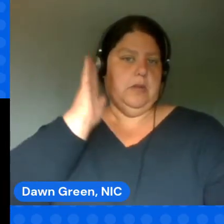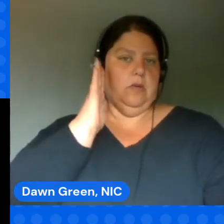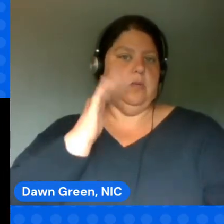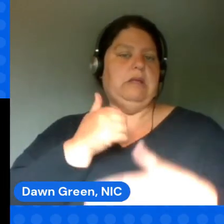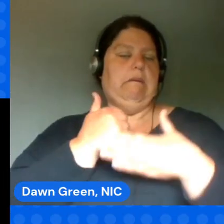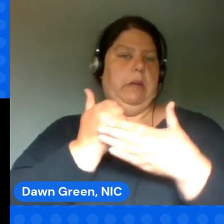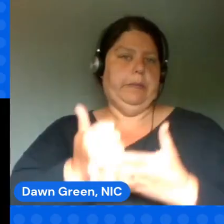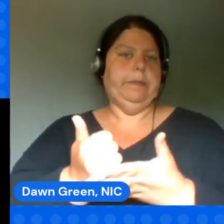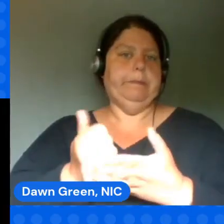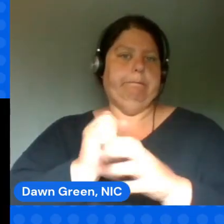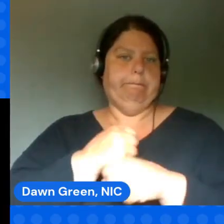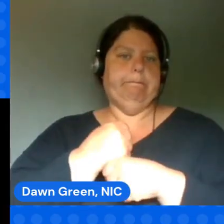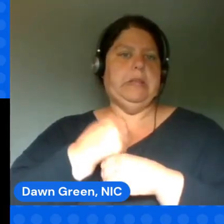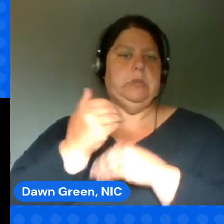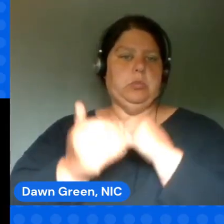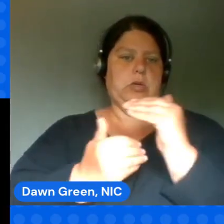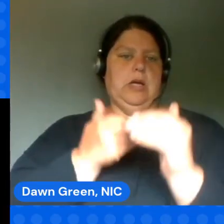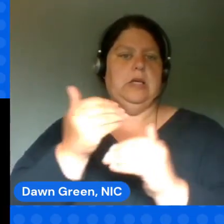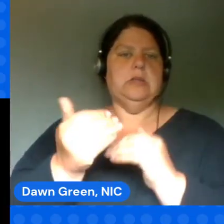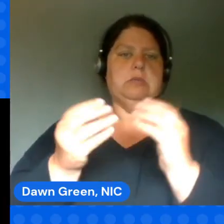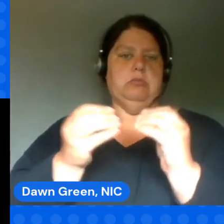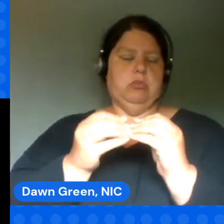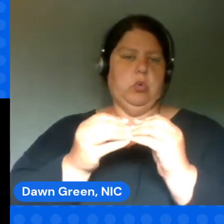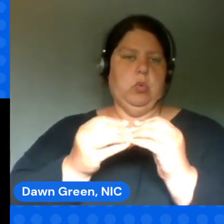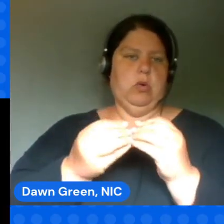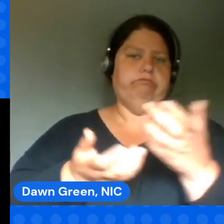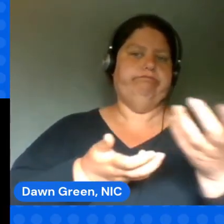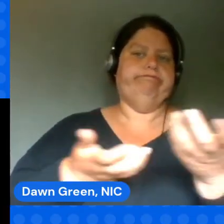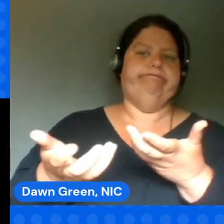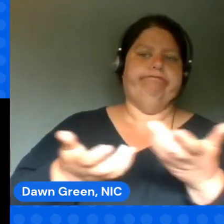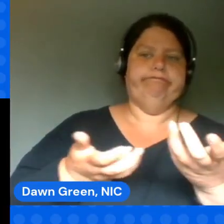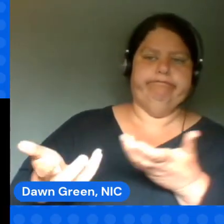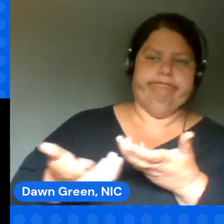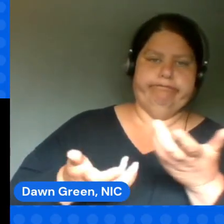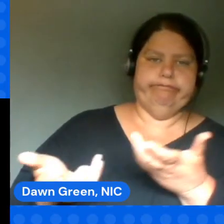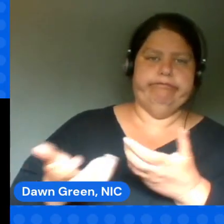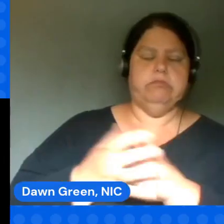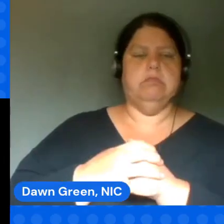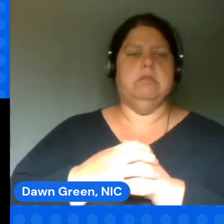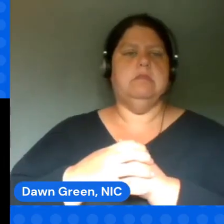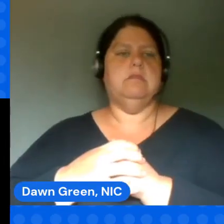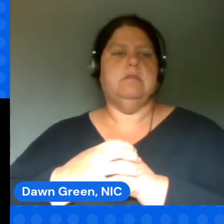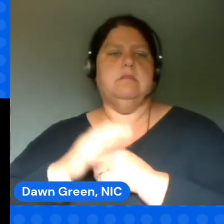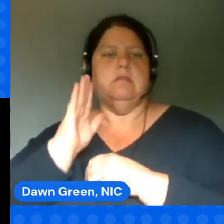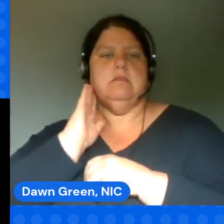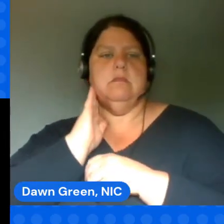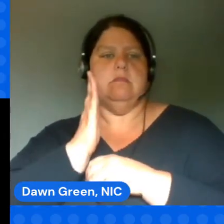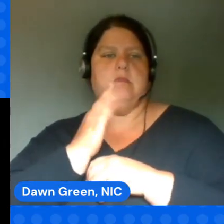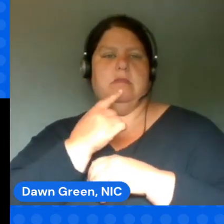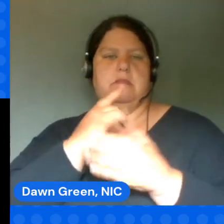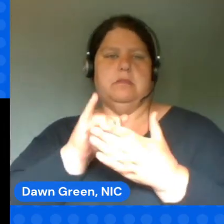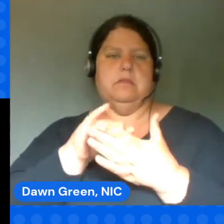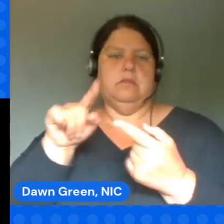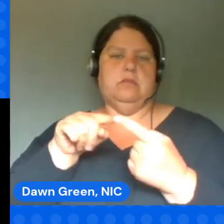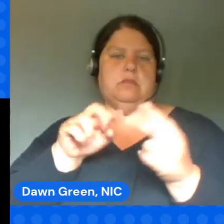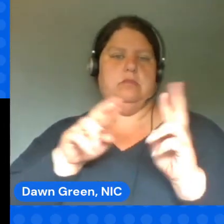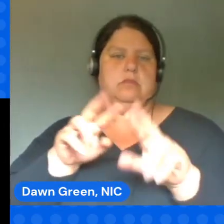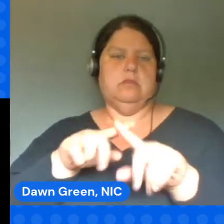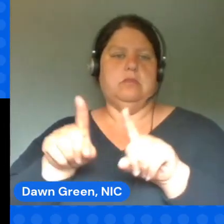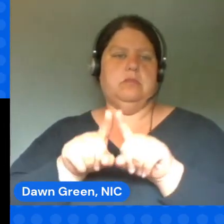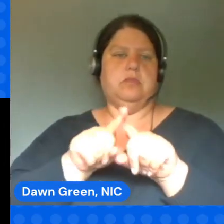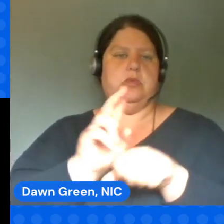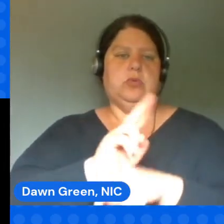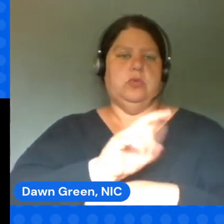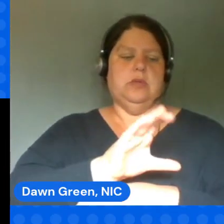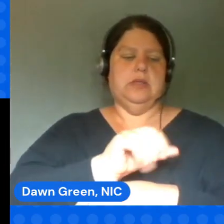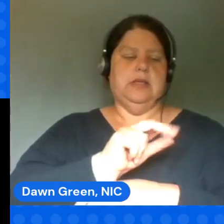process much more engaging. And so, and I'll call those out once we get to the project. But we also utilize